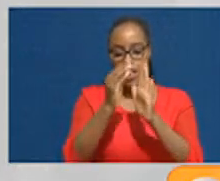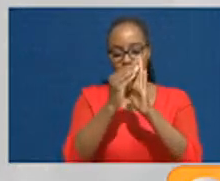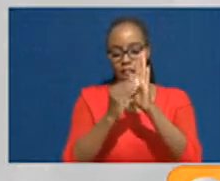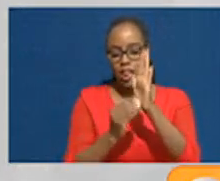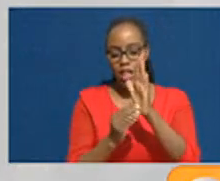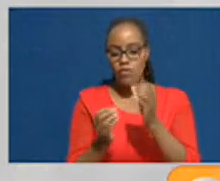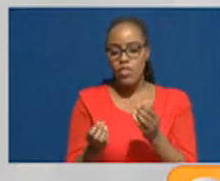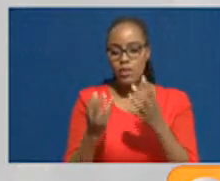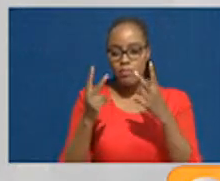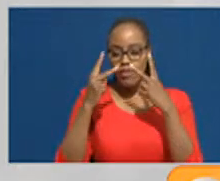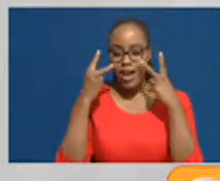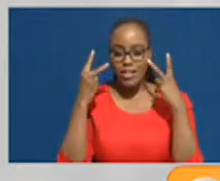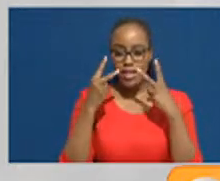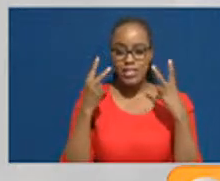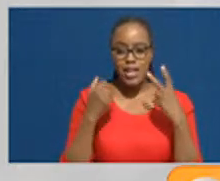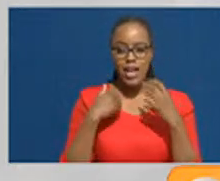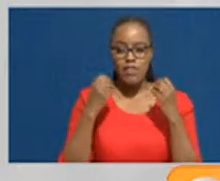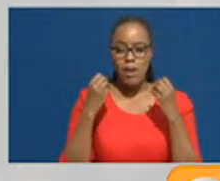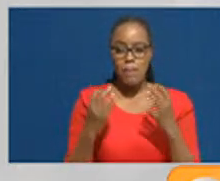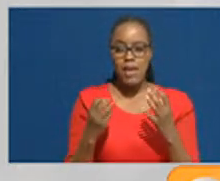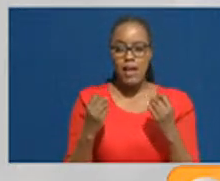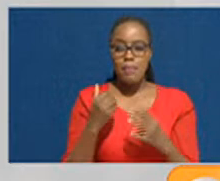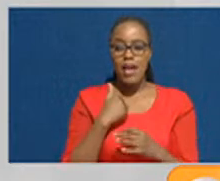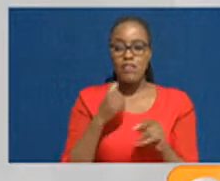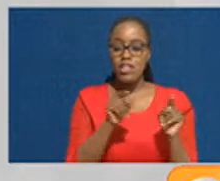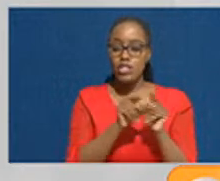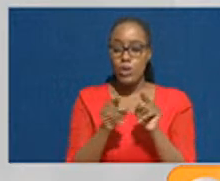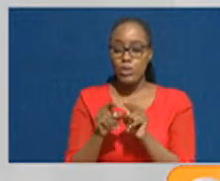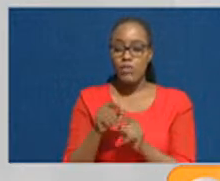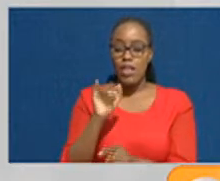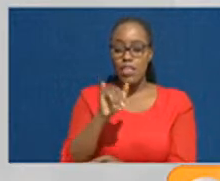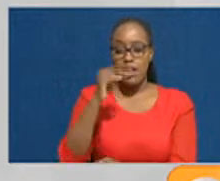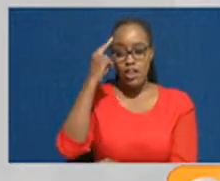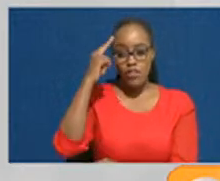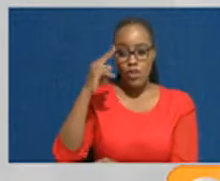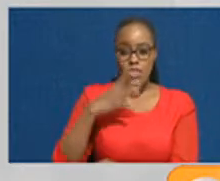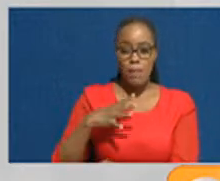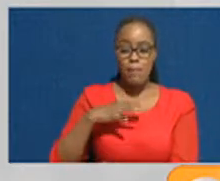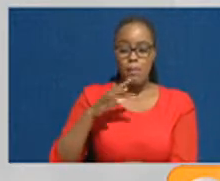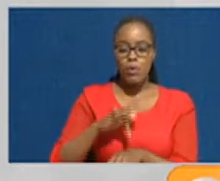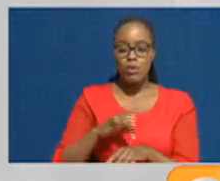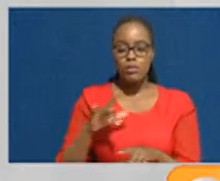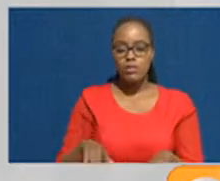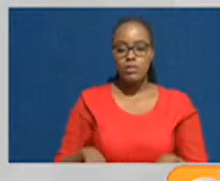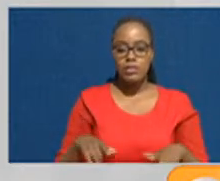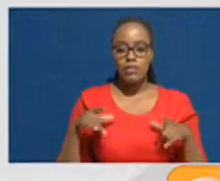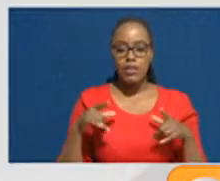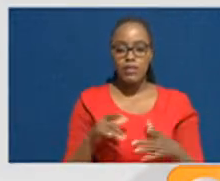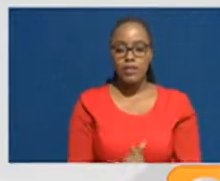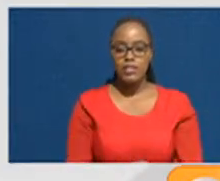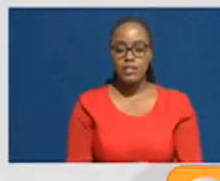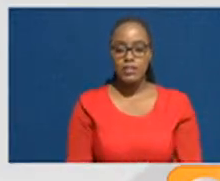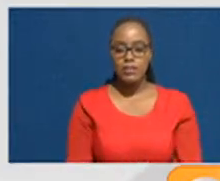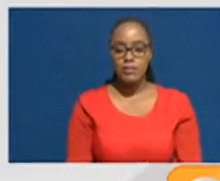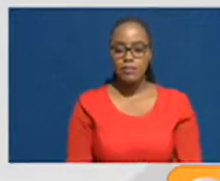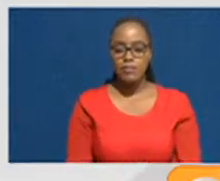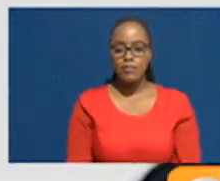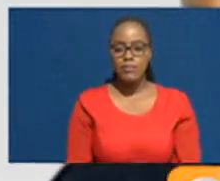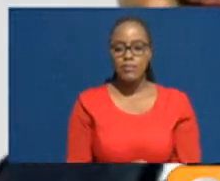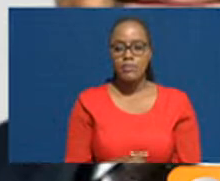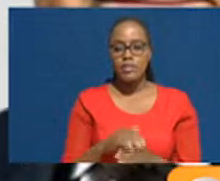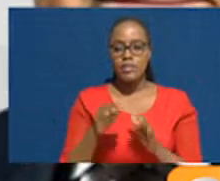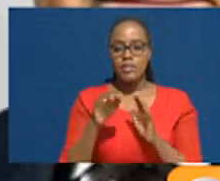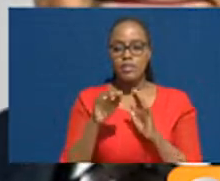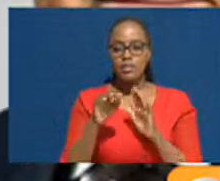terror attacks in the country has grown, and so is that of fatalities and survivors. In a